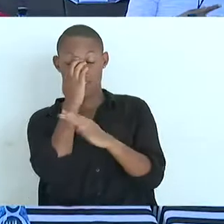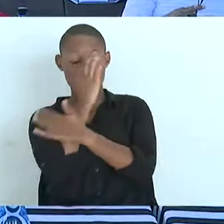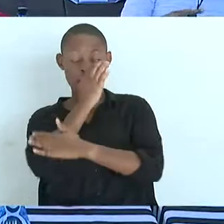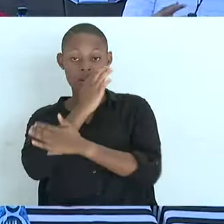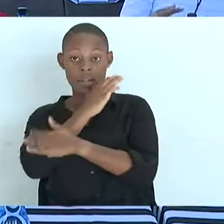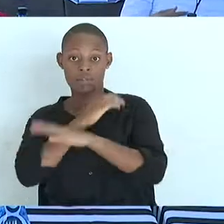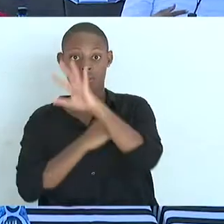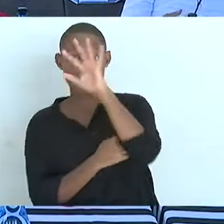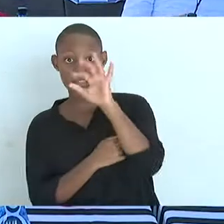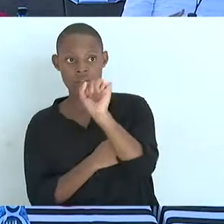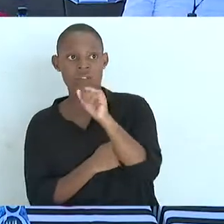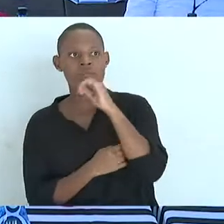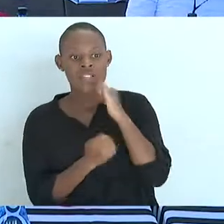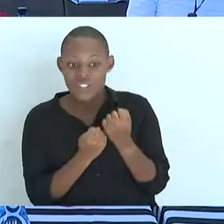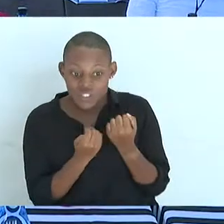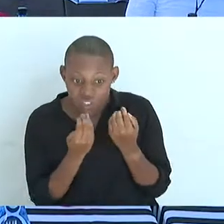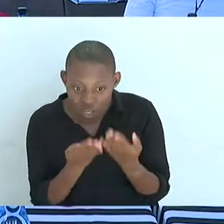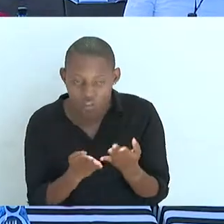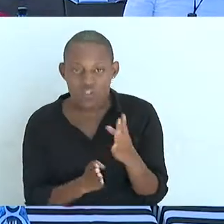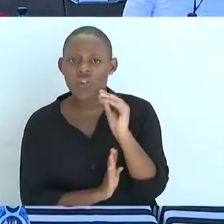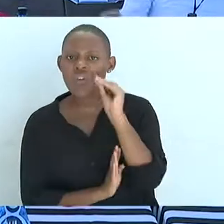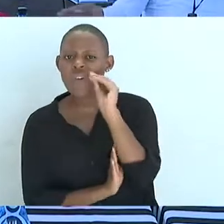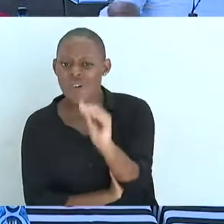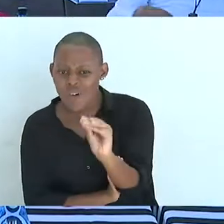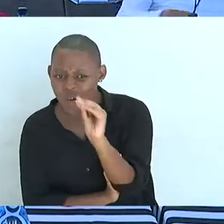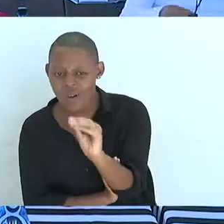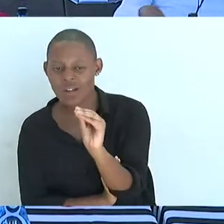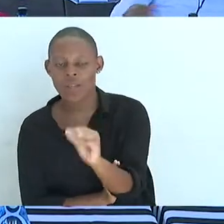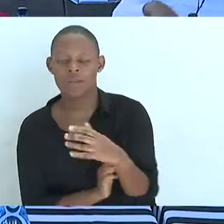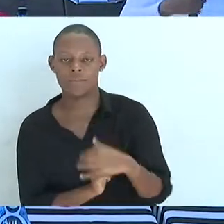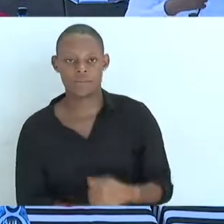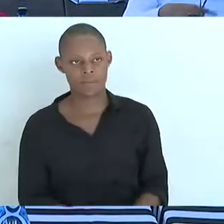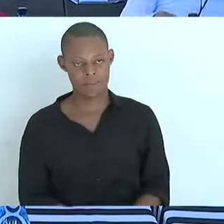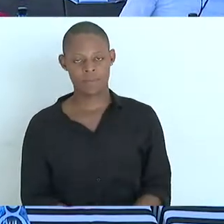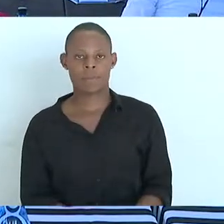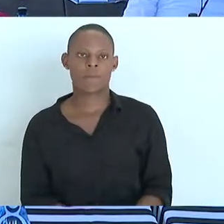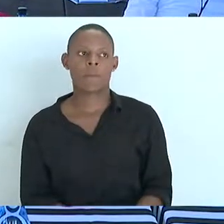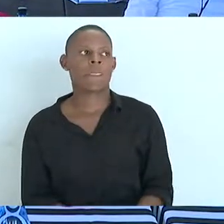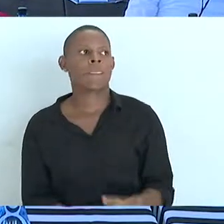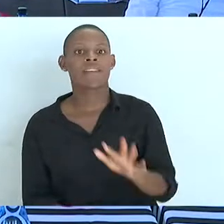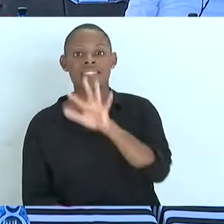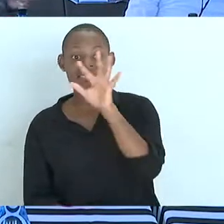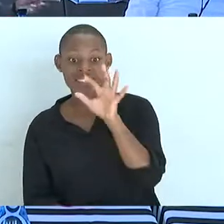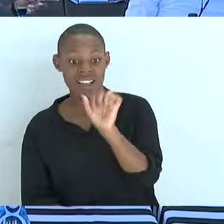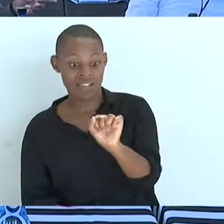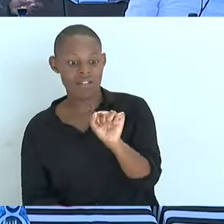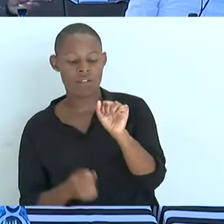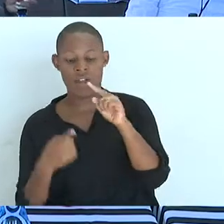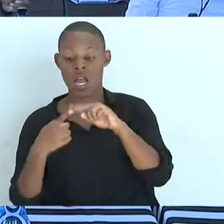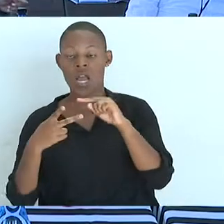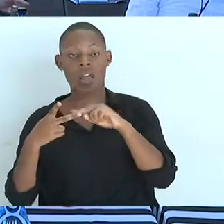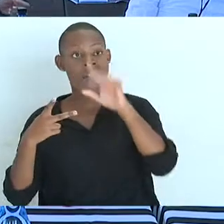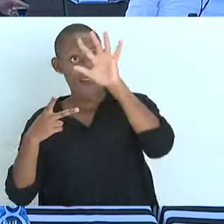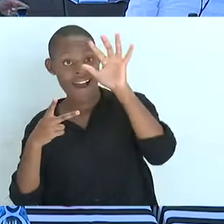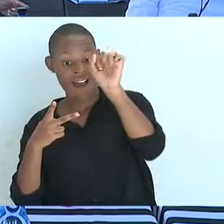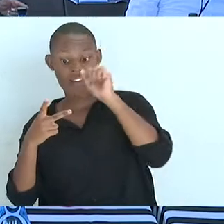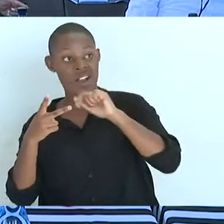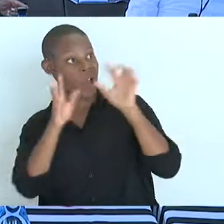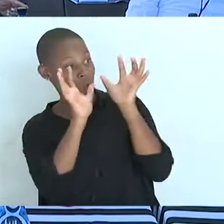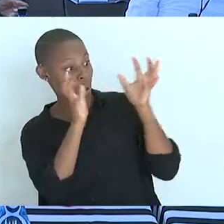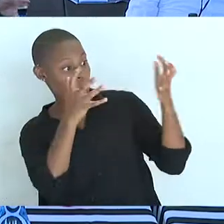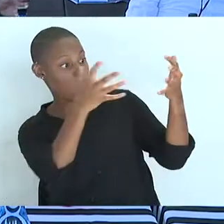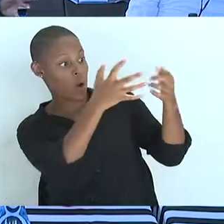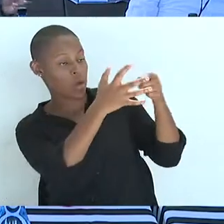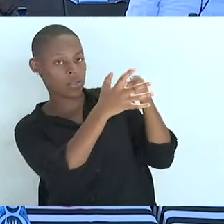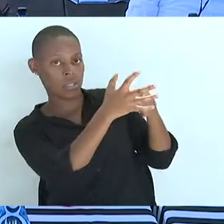there are services that we deliver. South Africa, Africa, and the world. The district